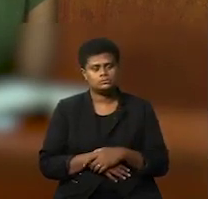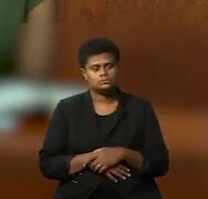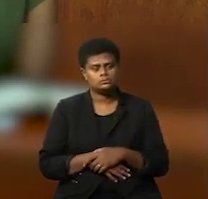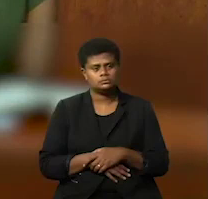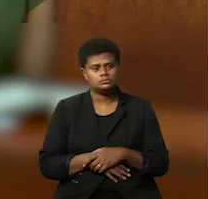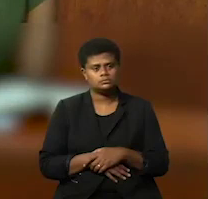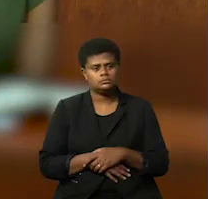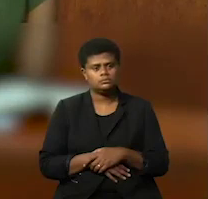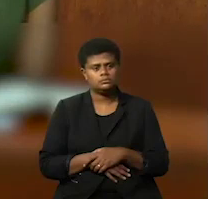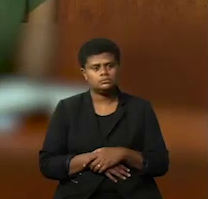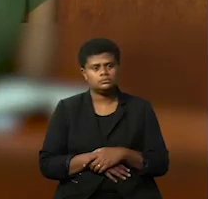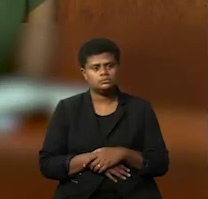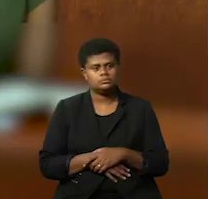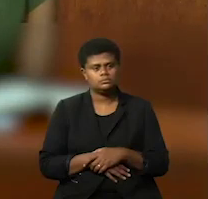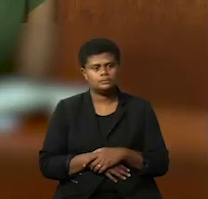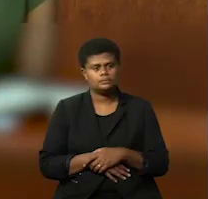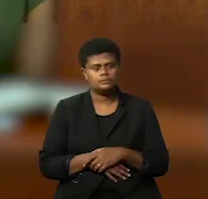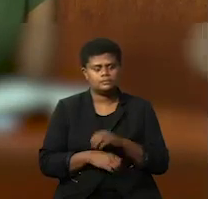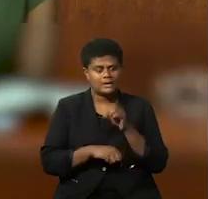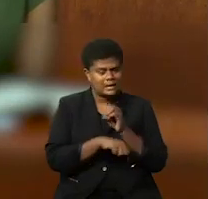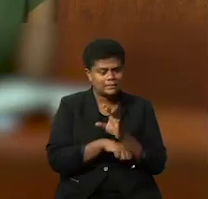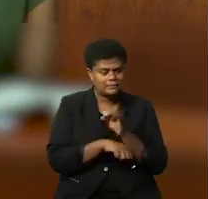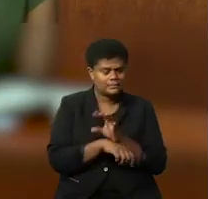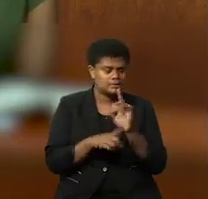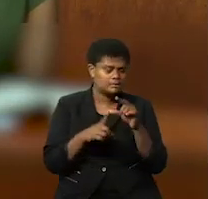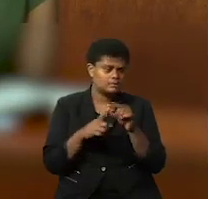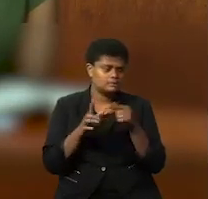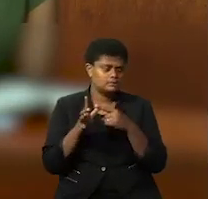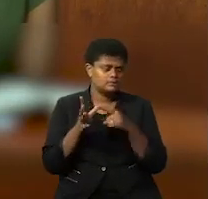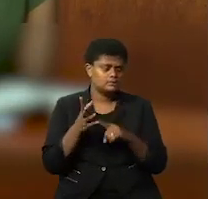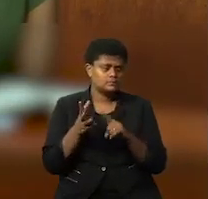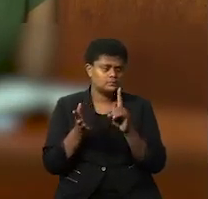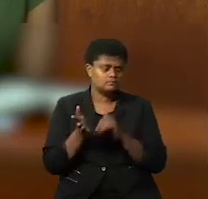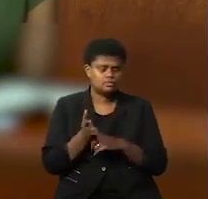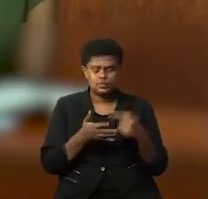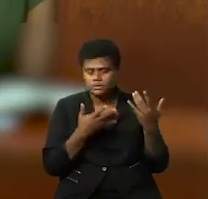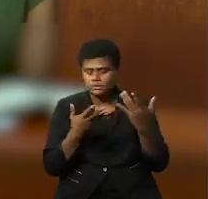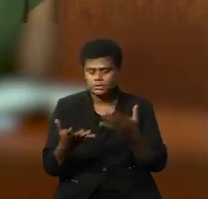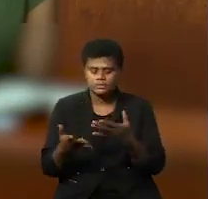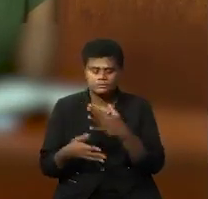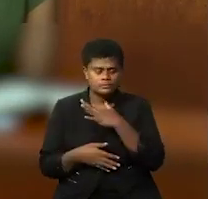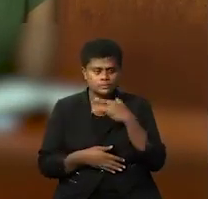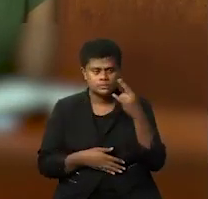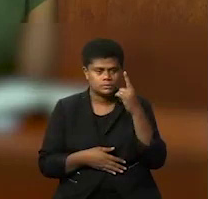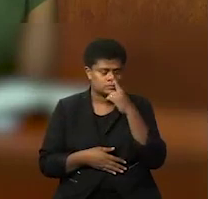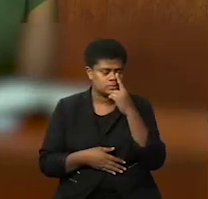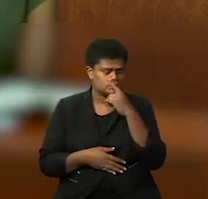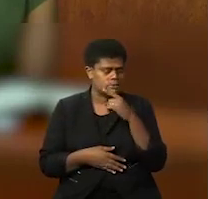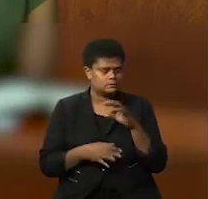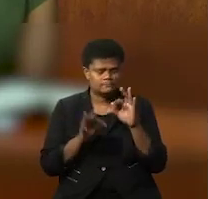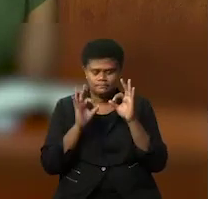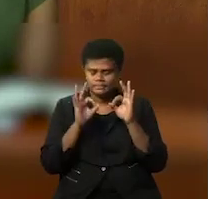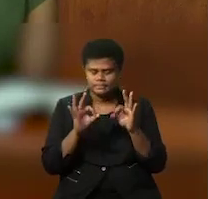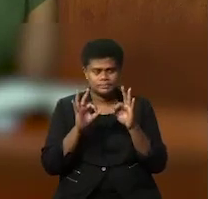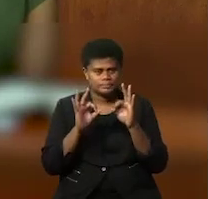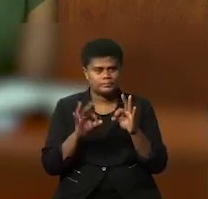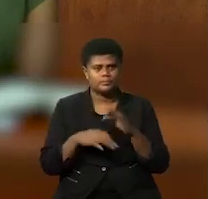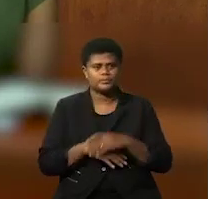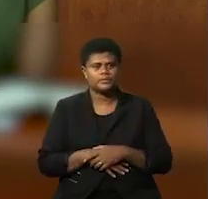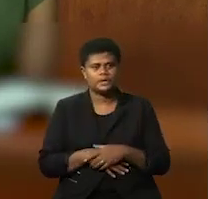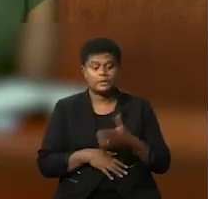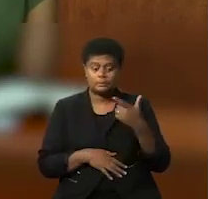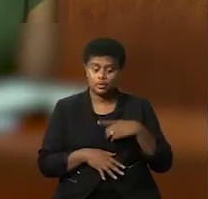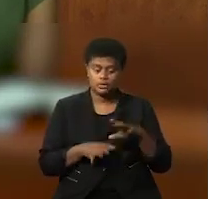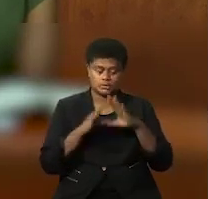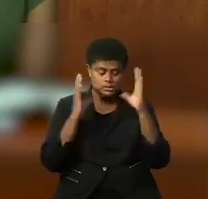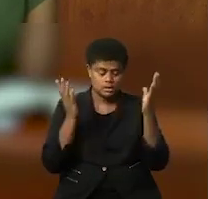so very relevant, applicable to our world today. The world today is filled